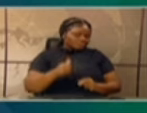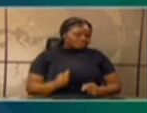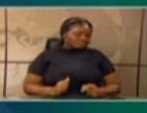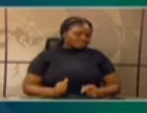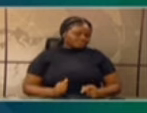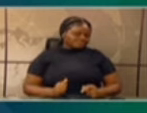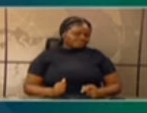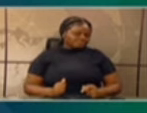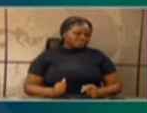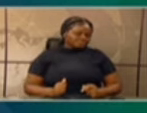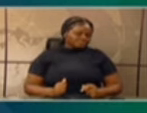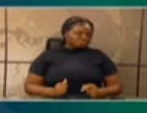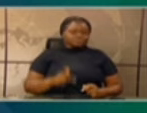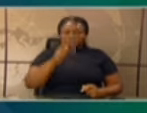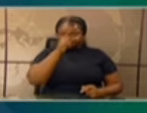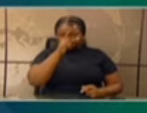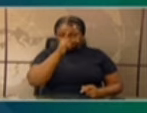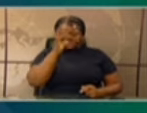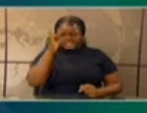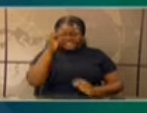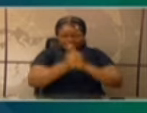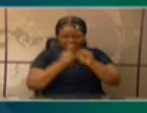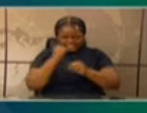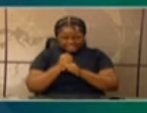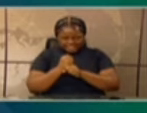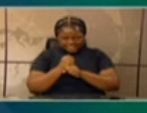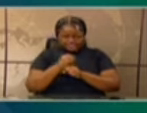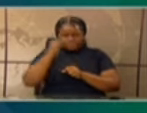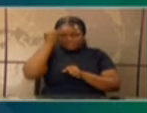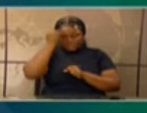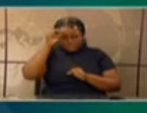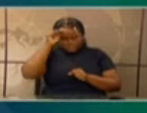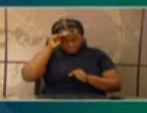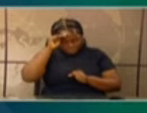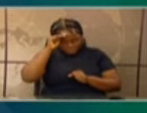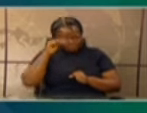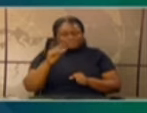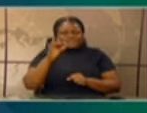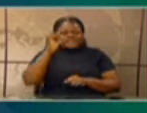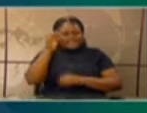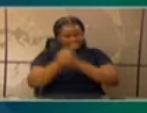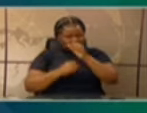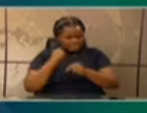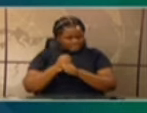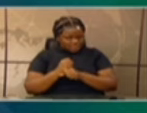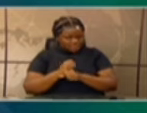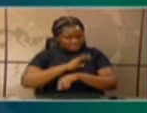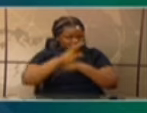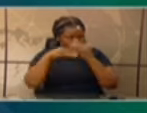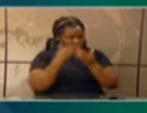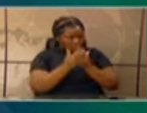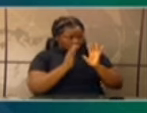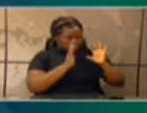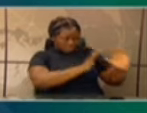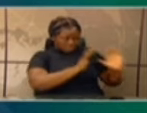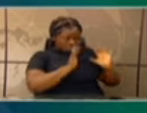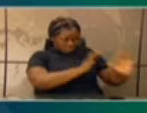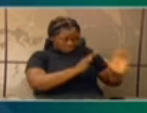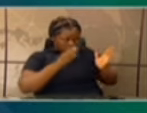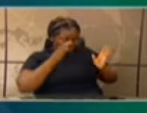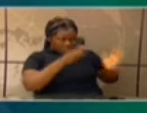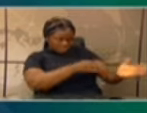jaye kufo di mfi mwotre Mahama Mills e di mfi mwotre kumu ya kwen chena nado. And these guys